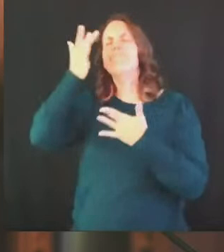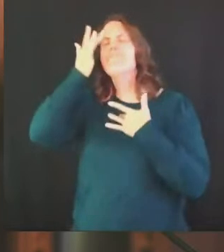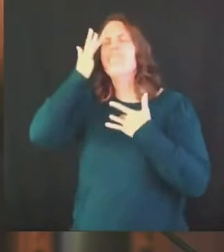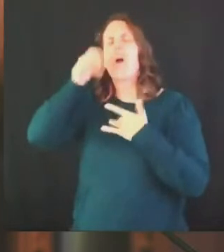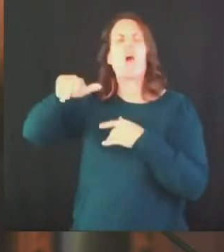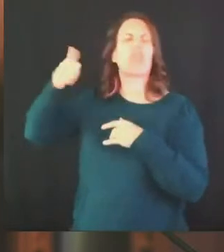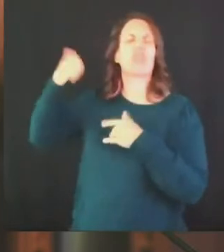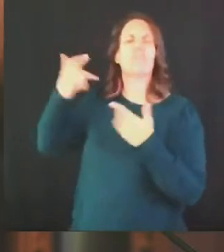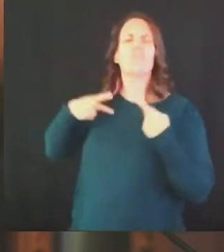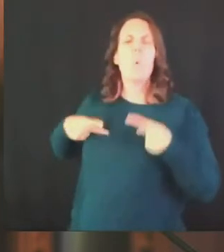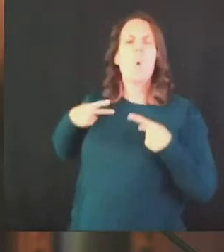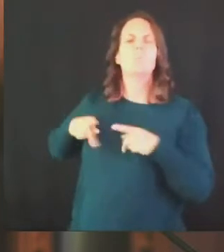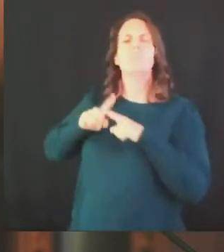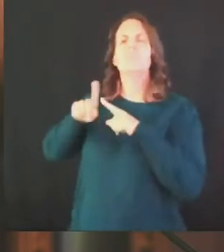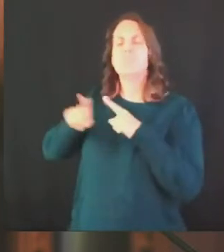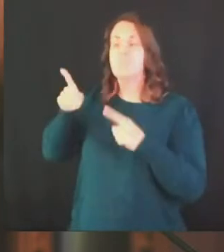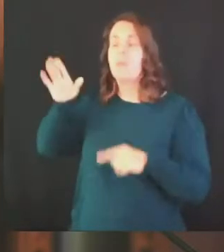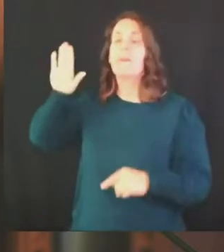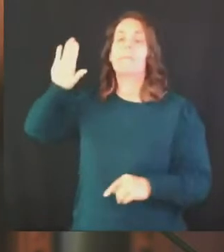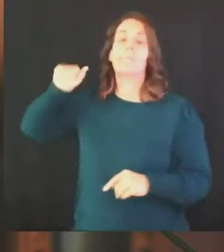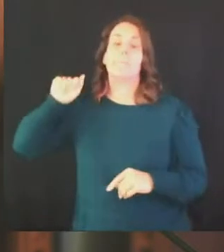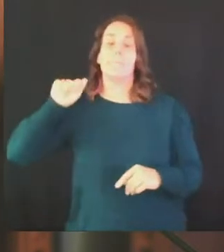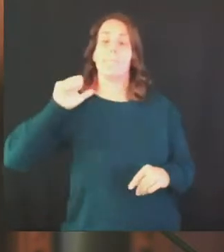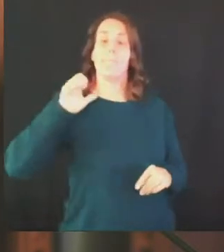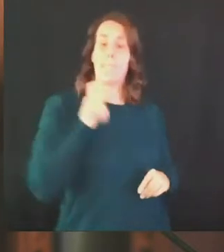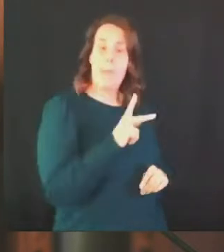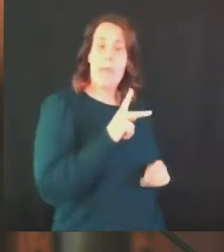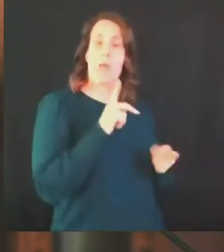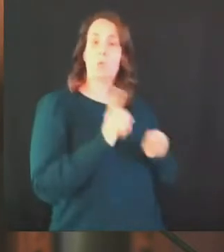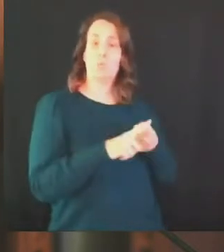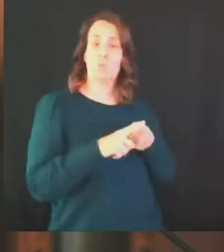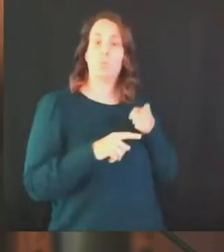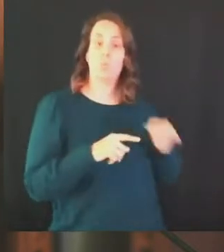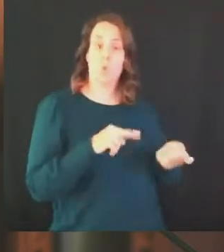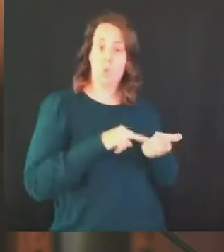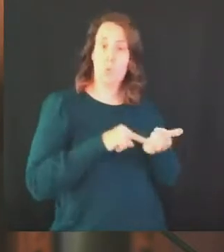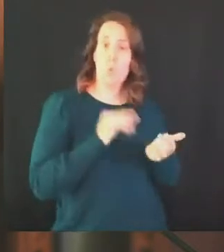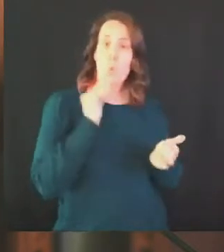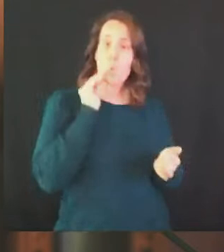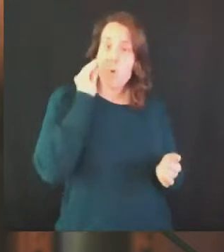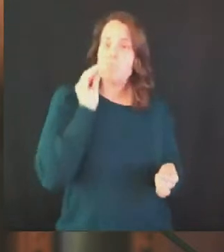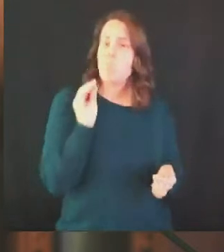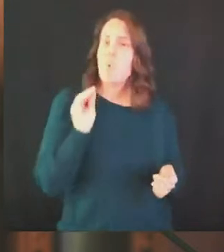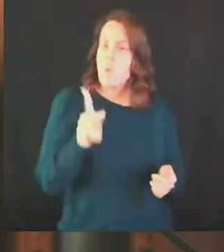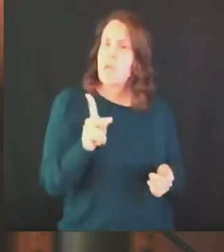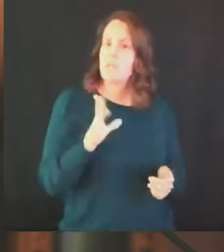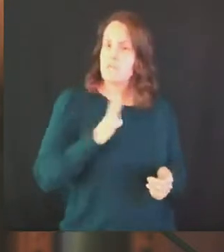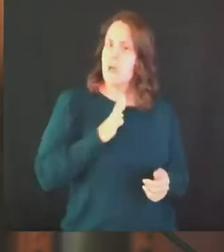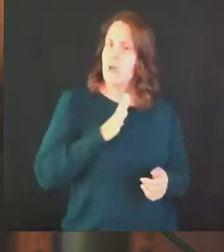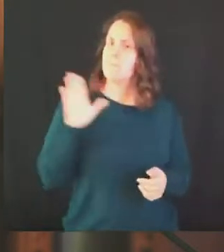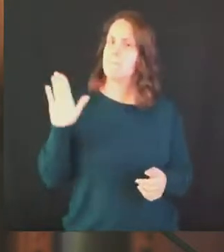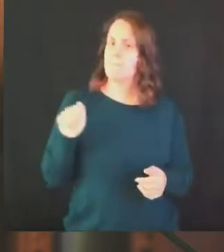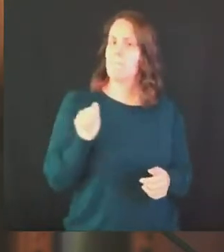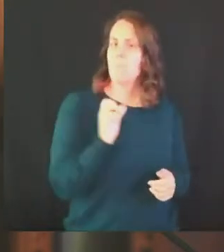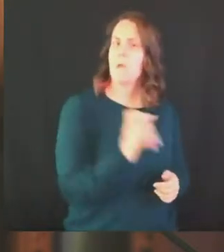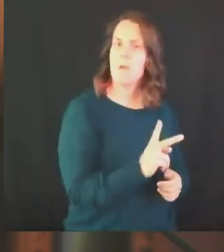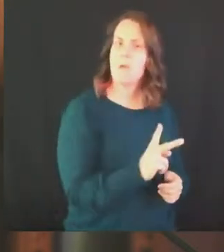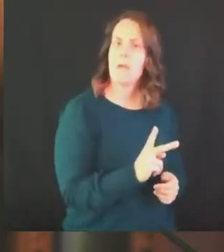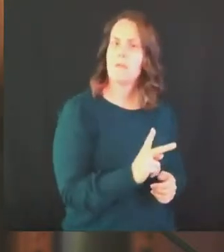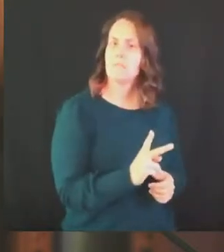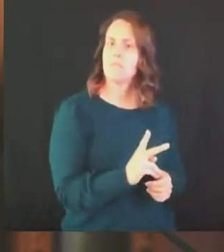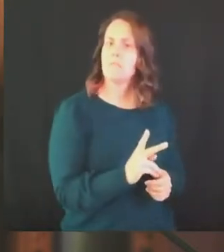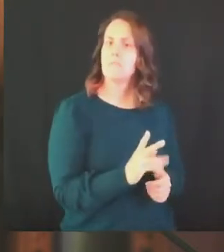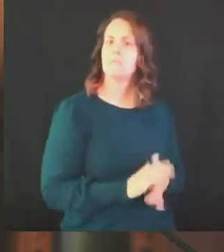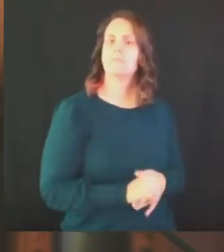seeing outbreaks in skilled nursing facilities in our nursing homes, and as a result of this really intense community